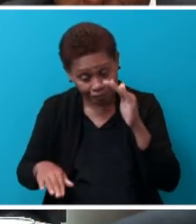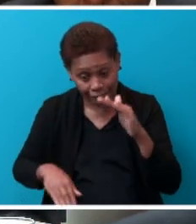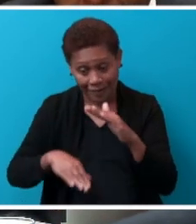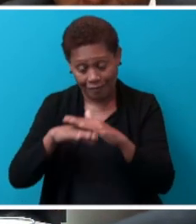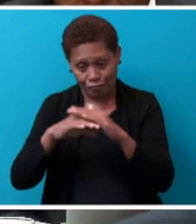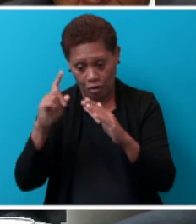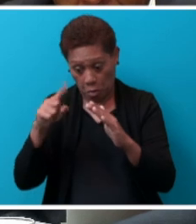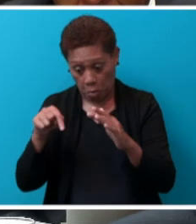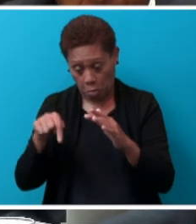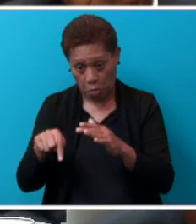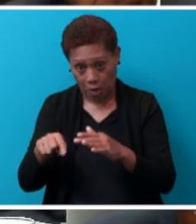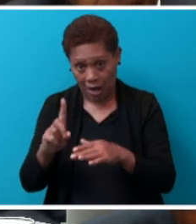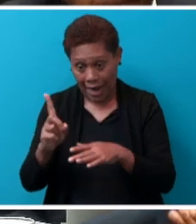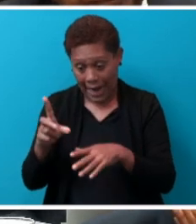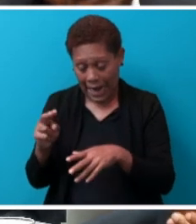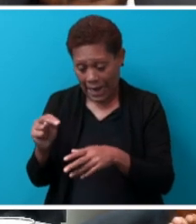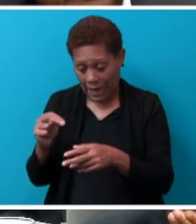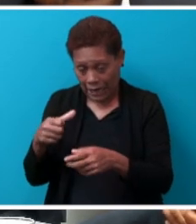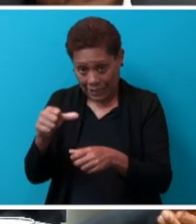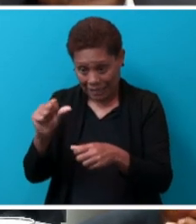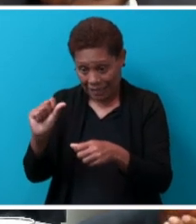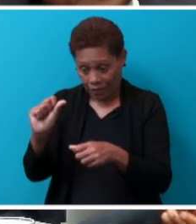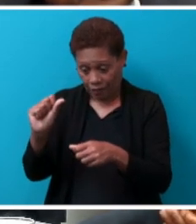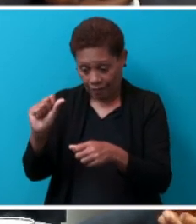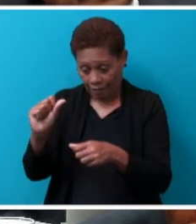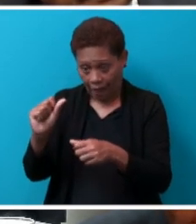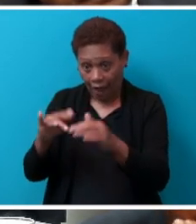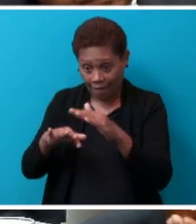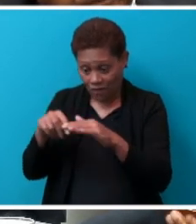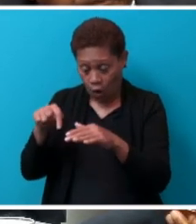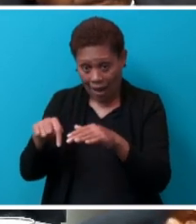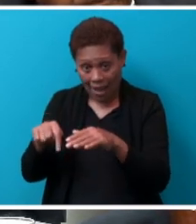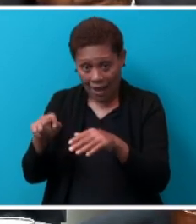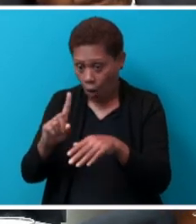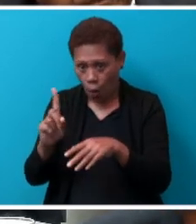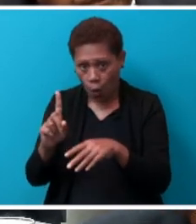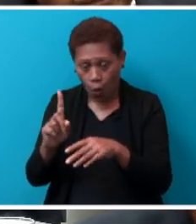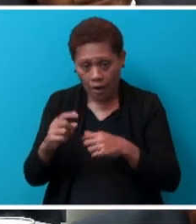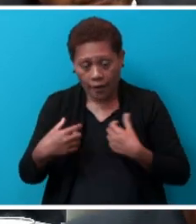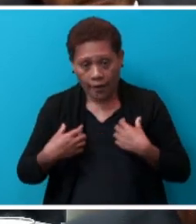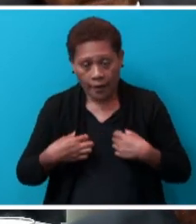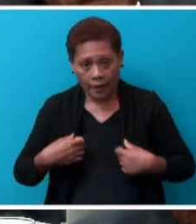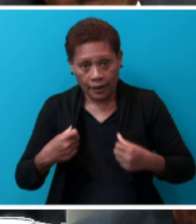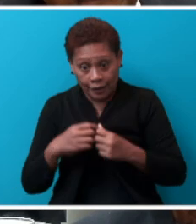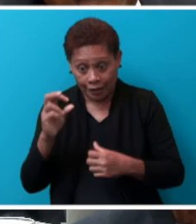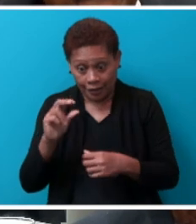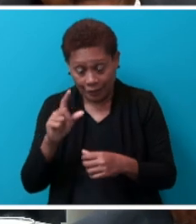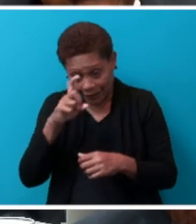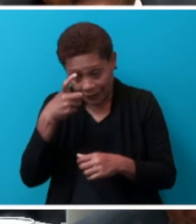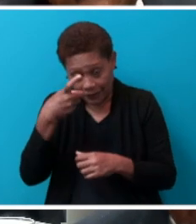of the project. Honourable Speaker, one of the key parts of an airport feasibility study is understanding the demand. In other